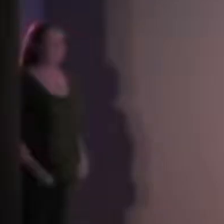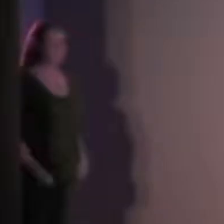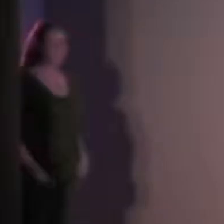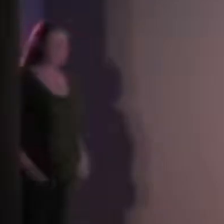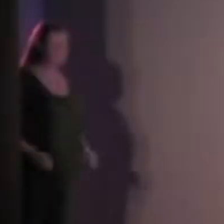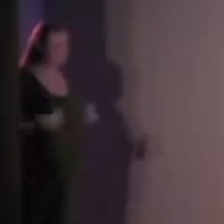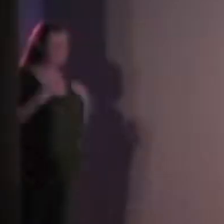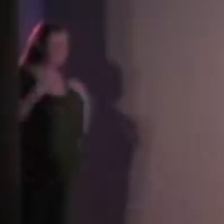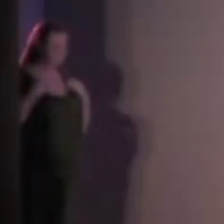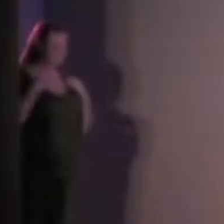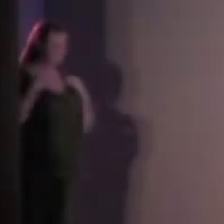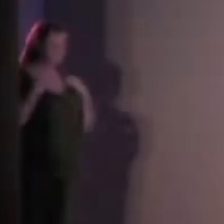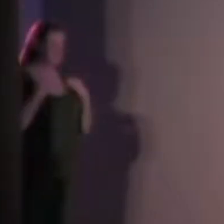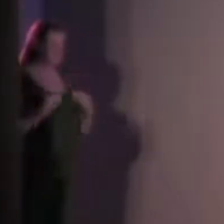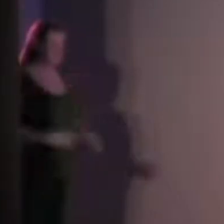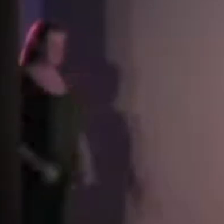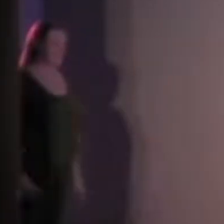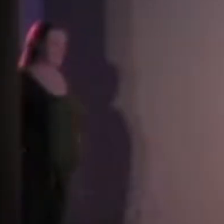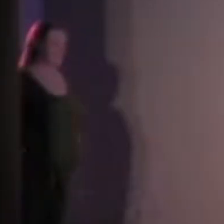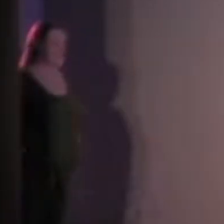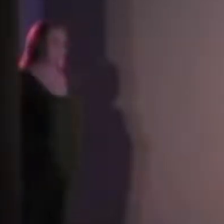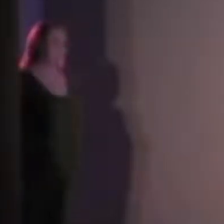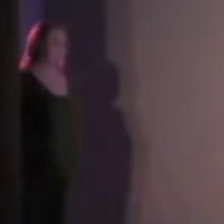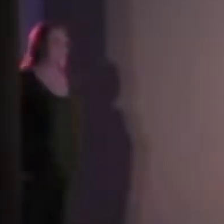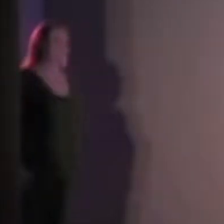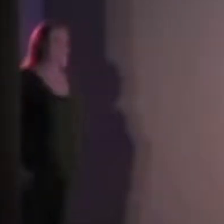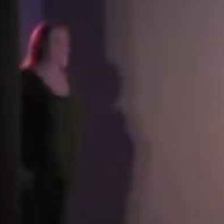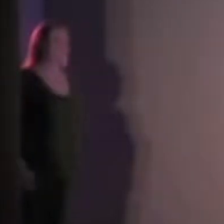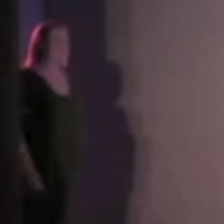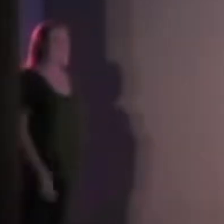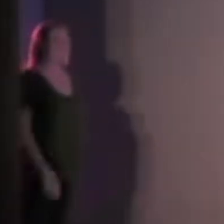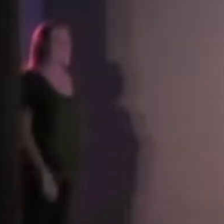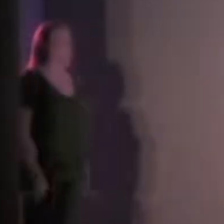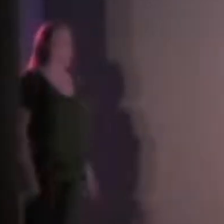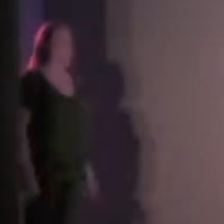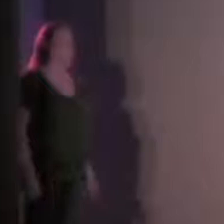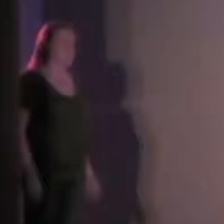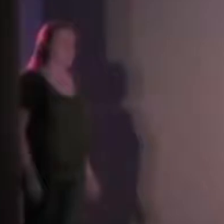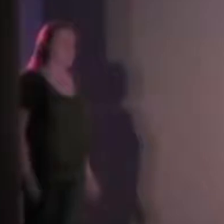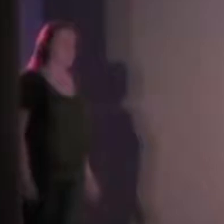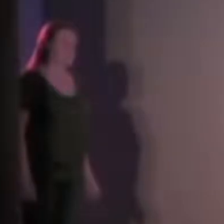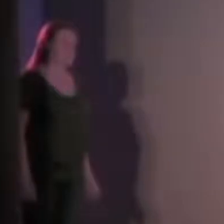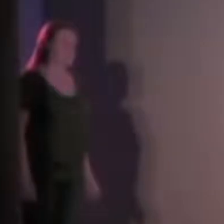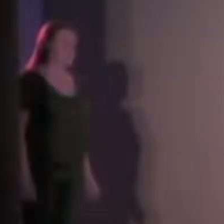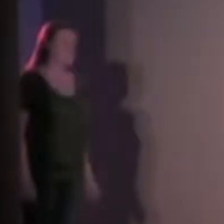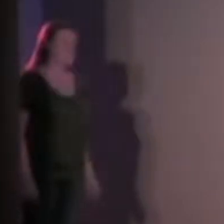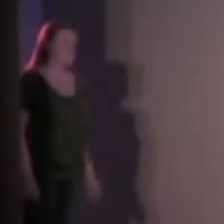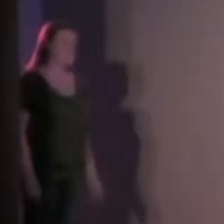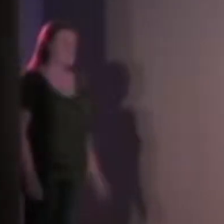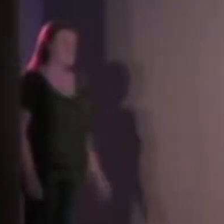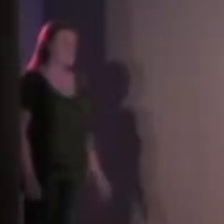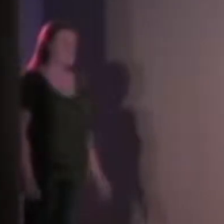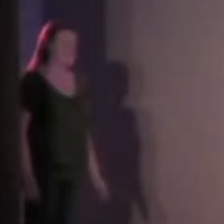you were perfectly capable of watching my dog last week. That went well.